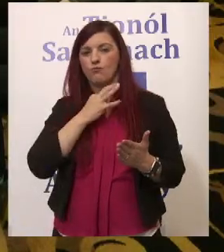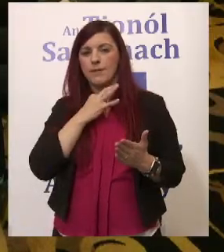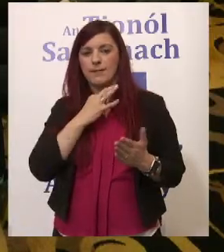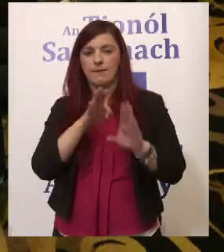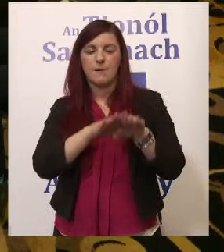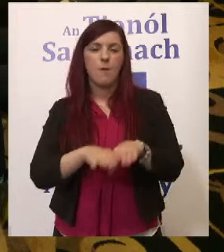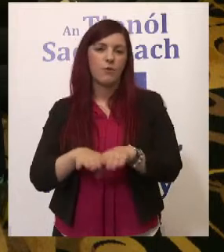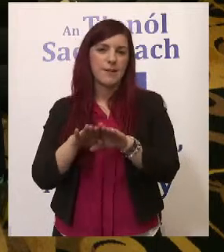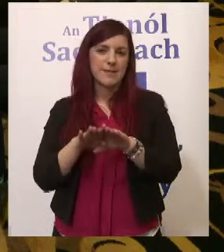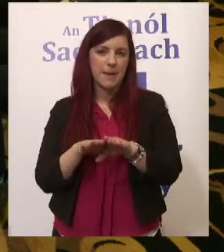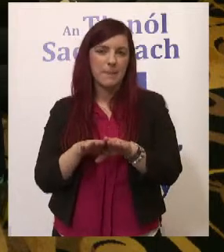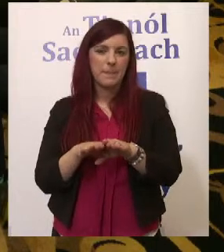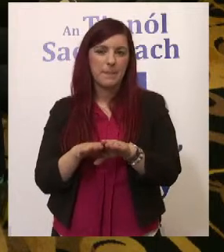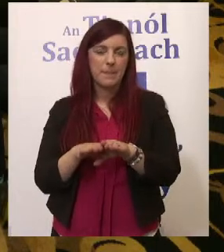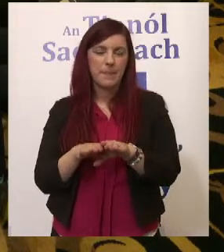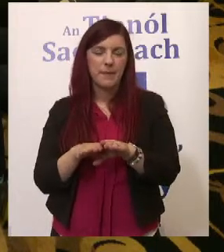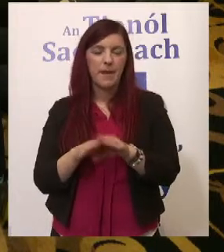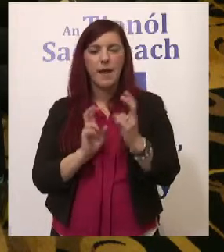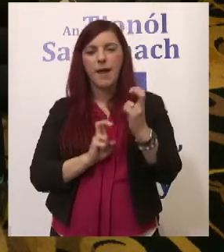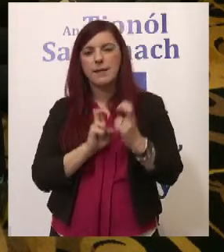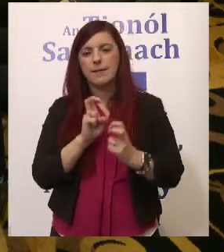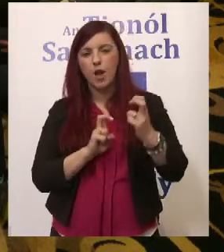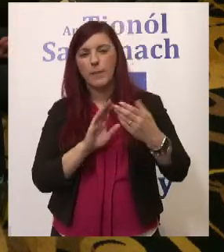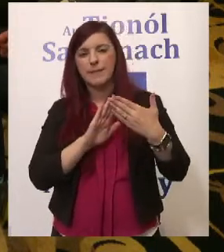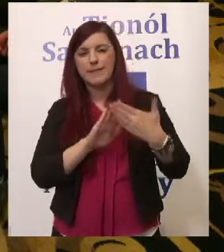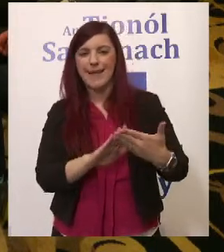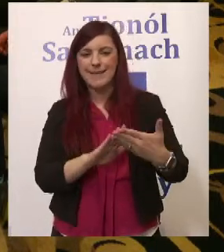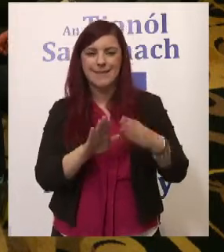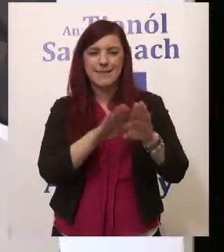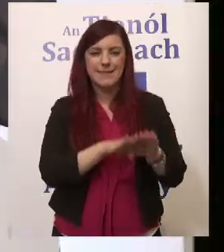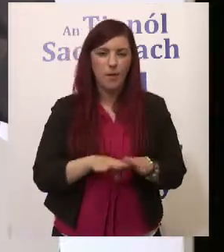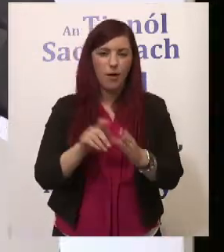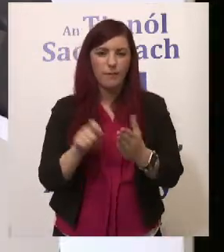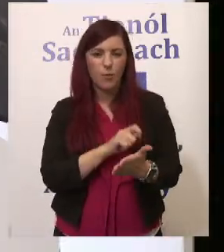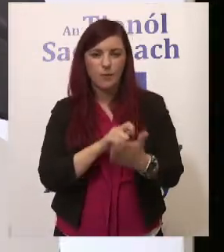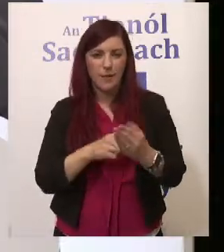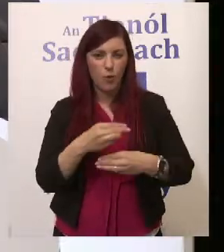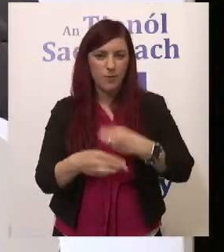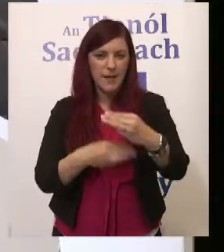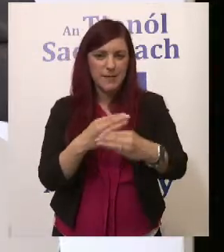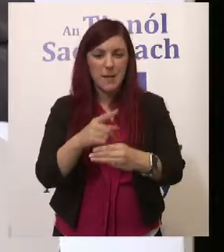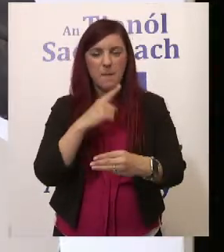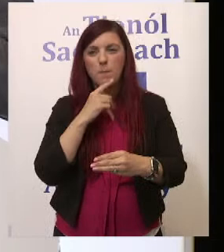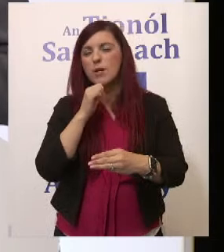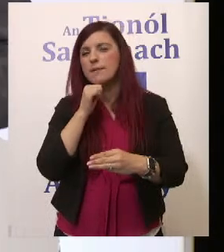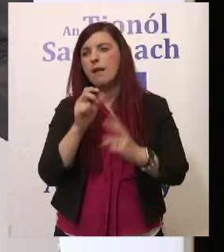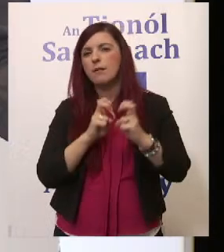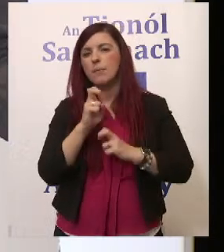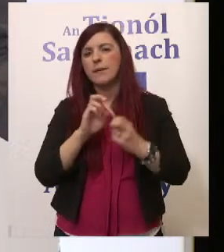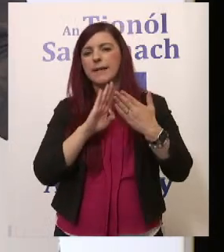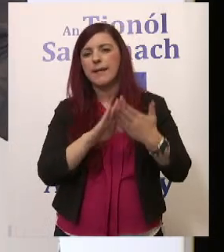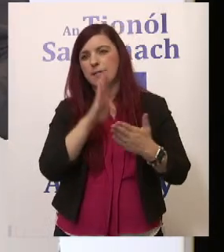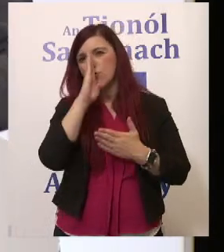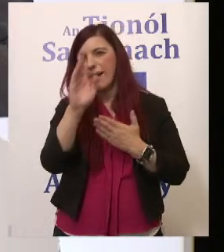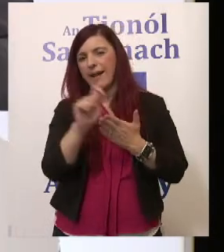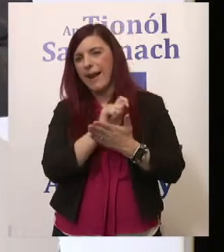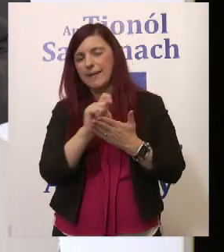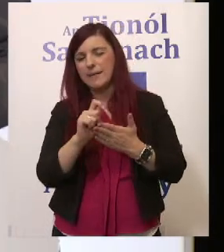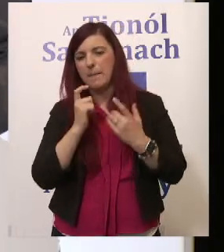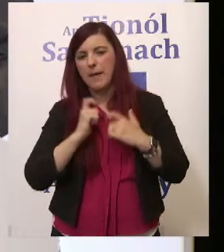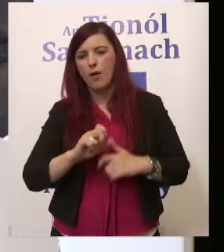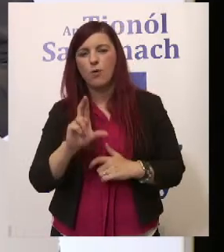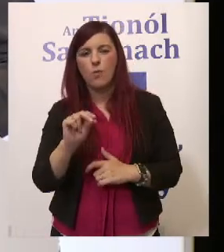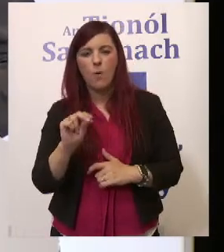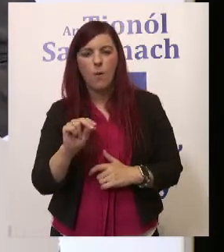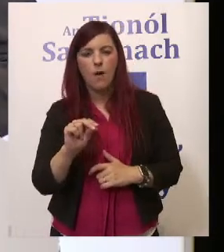democracy. You know, it's an argument against the democratic process. It's not necessarily an argument against directly elected mayors. The